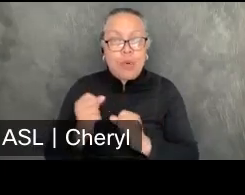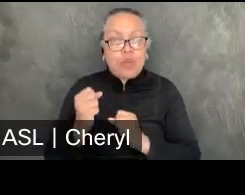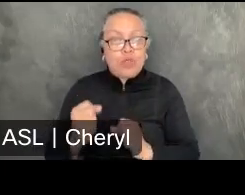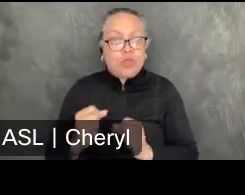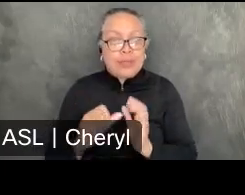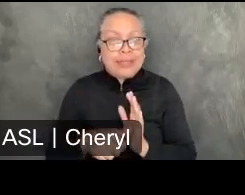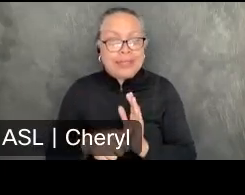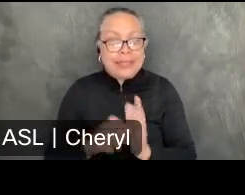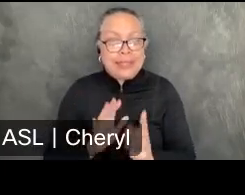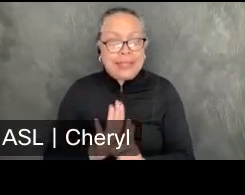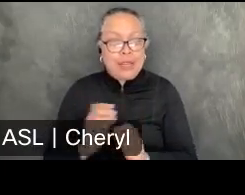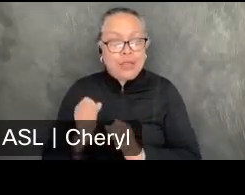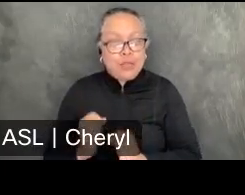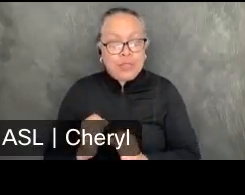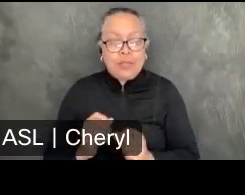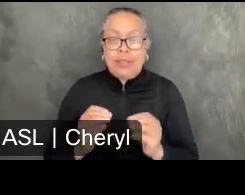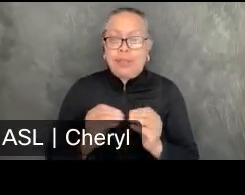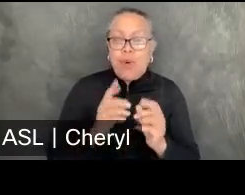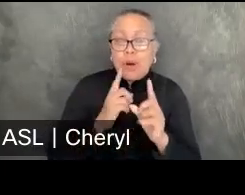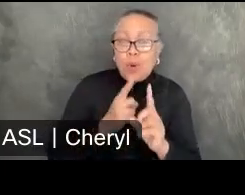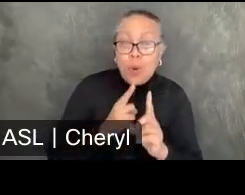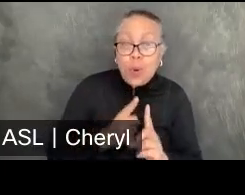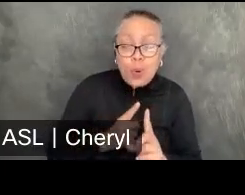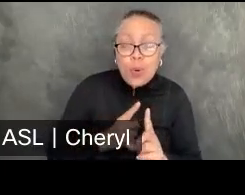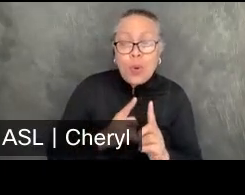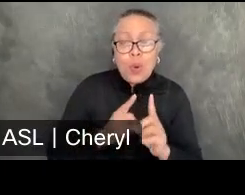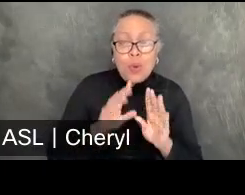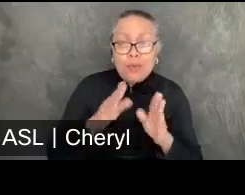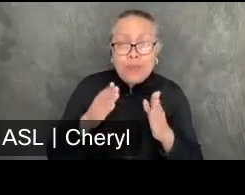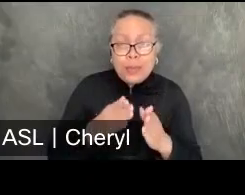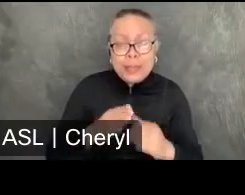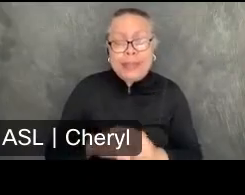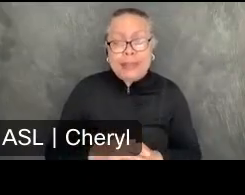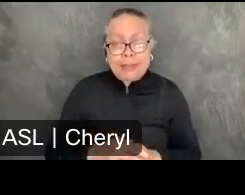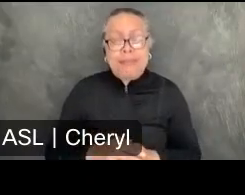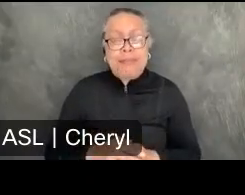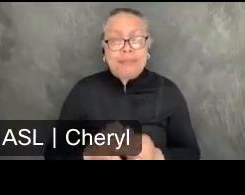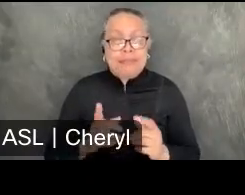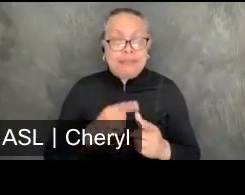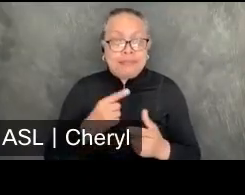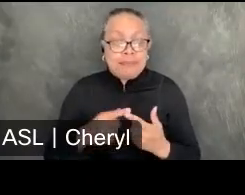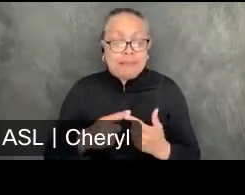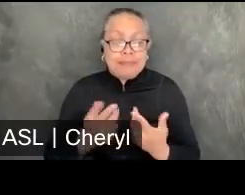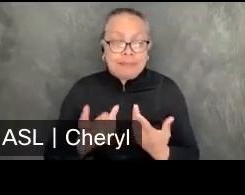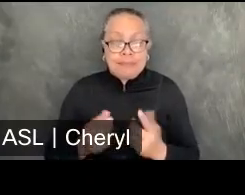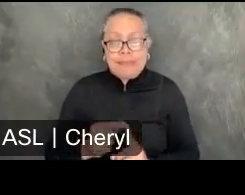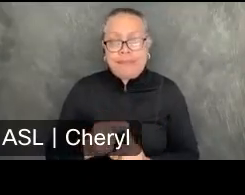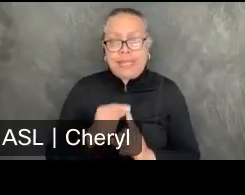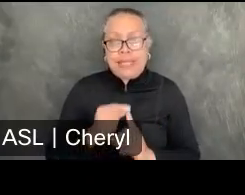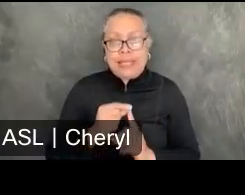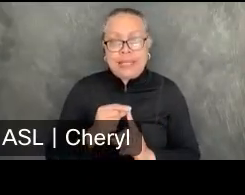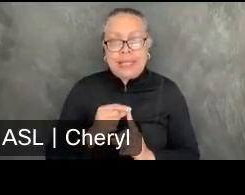based, goal oriented potentially. And then really, especially in those moments,